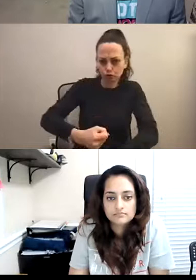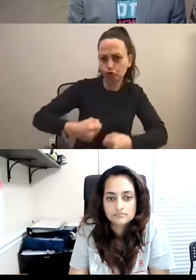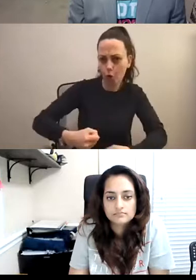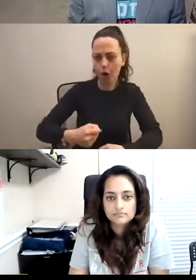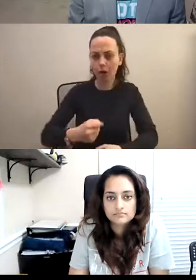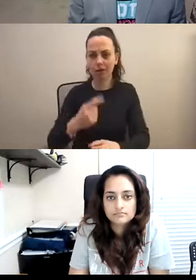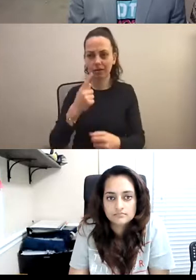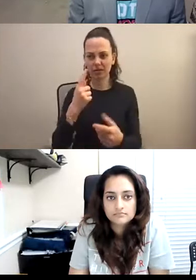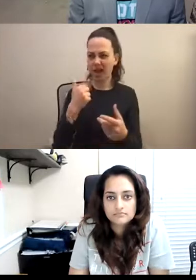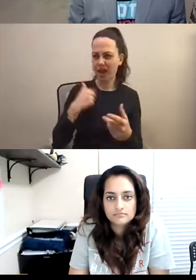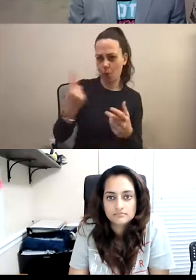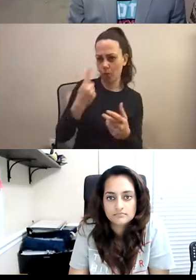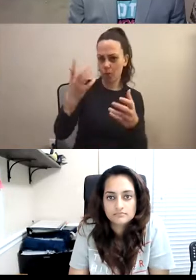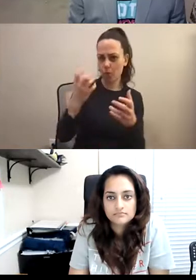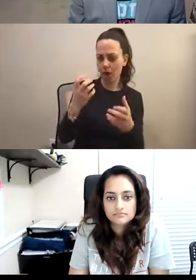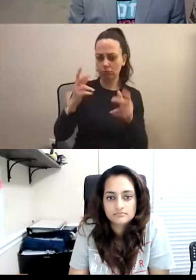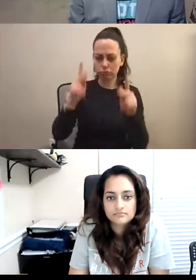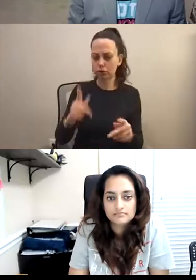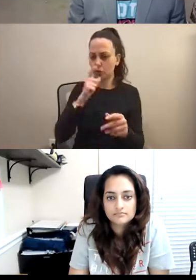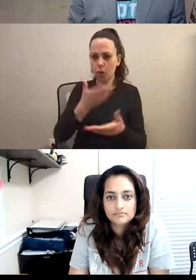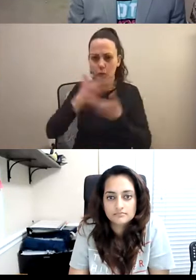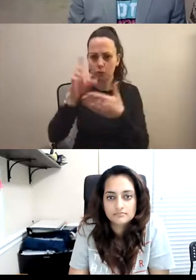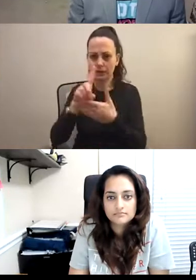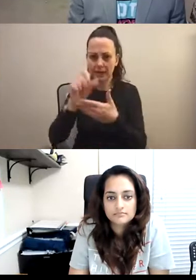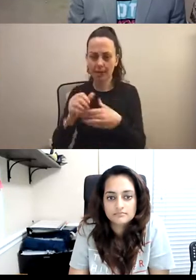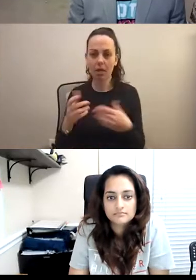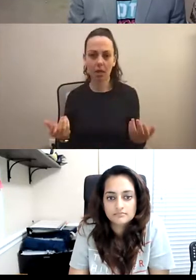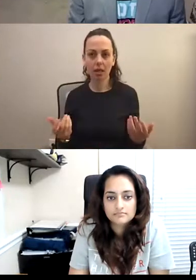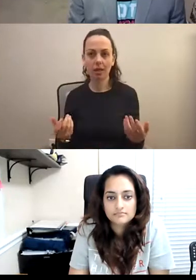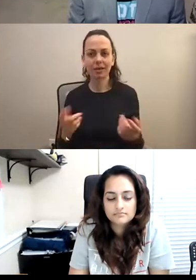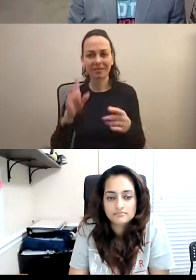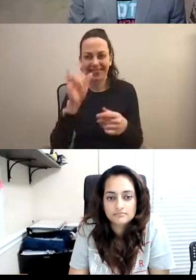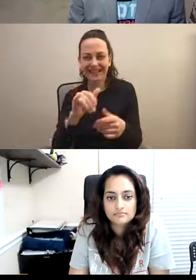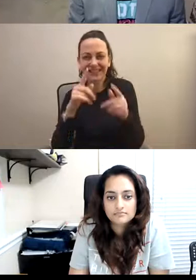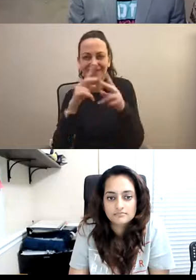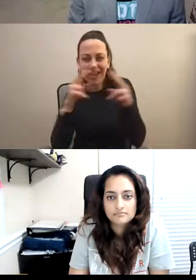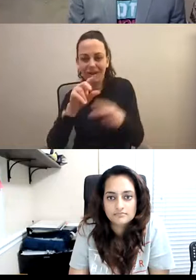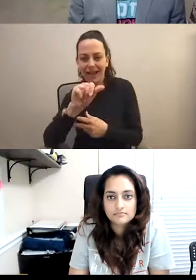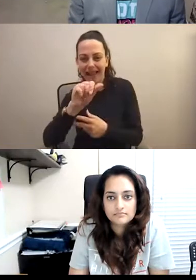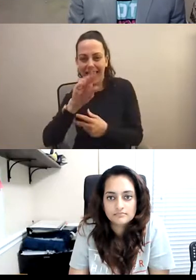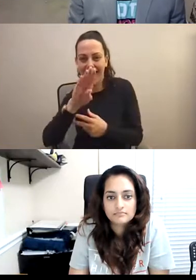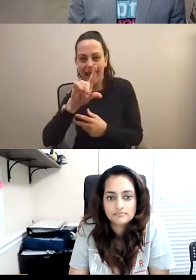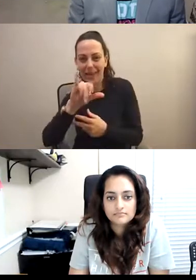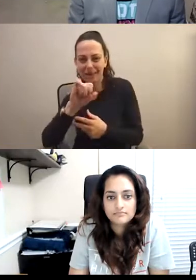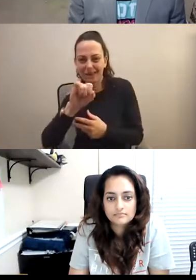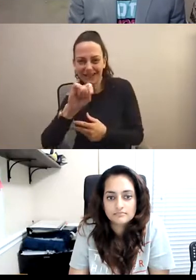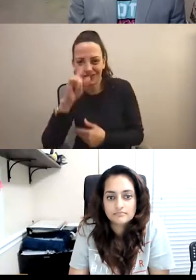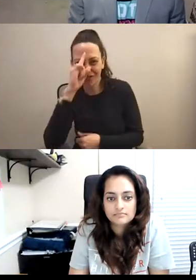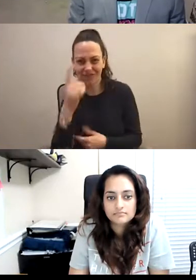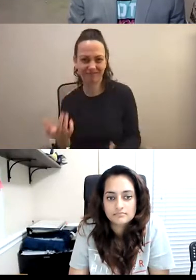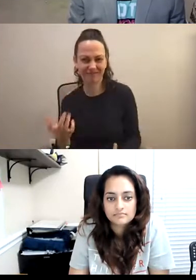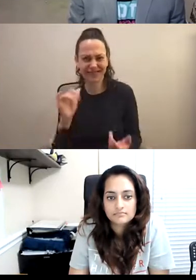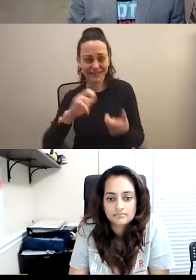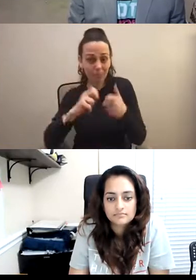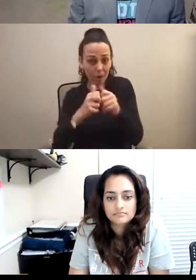with an able-bodied guy, which is really kind of, an ableist thought process of it's really problematic